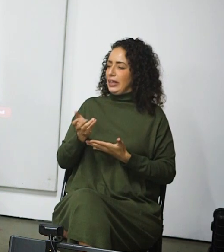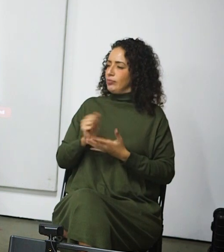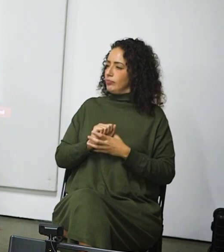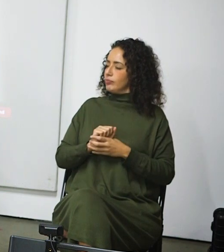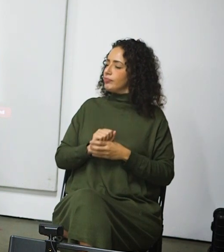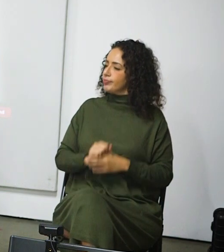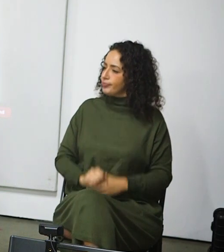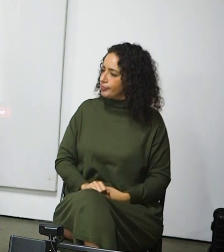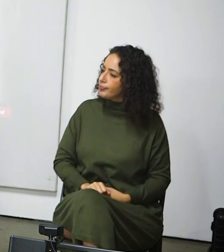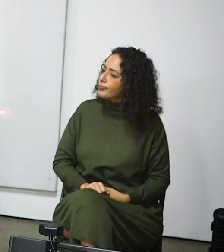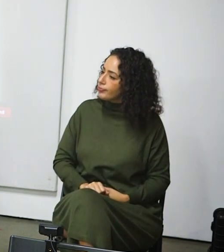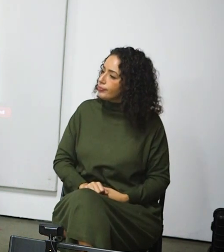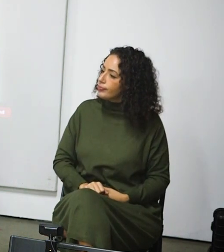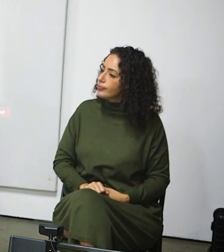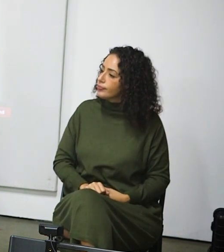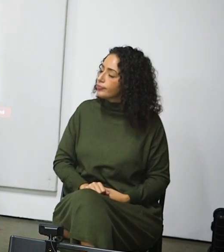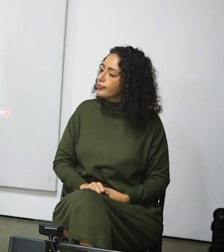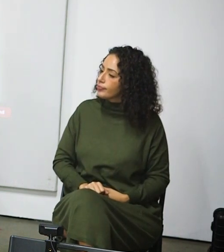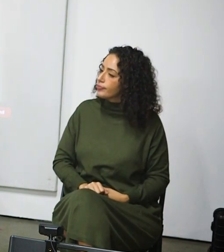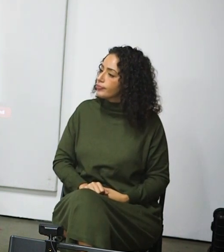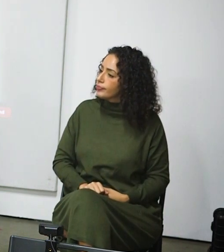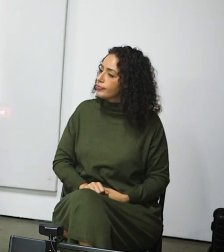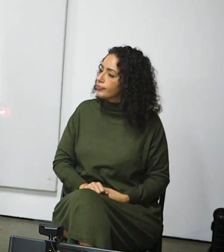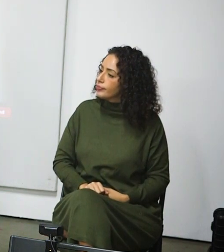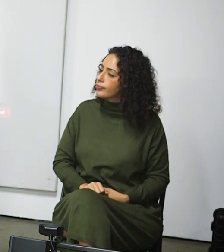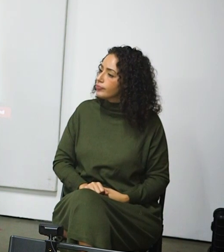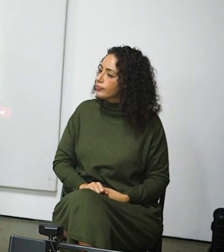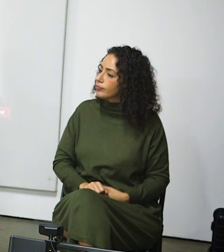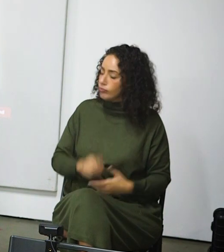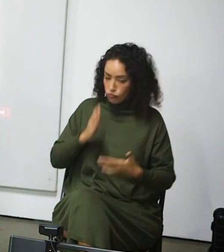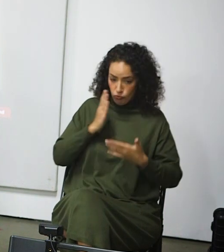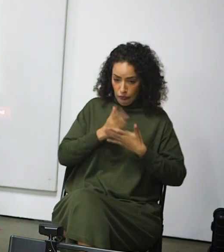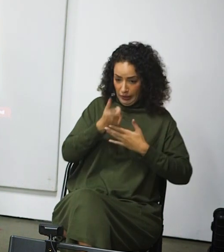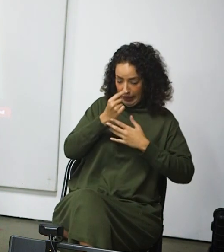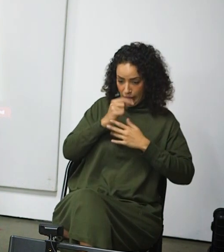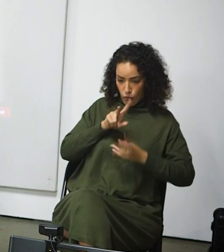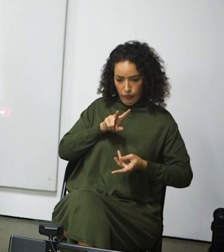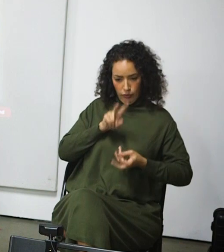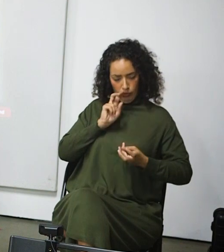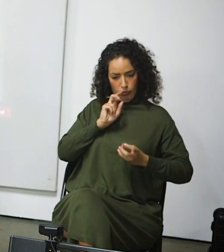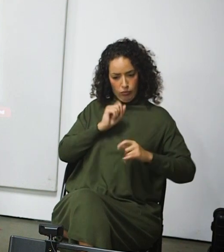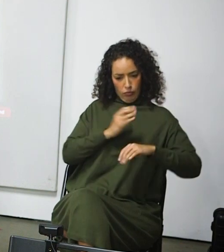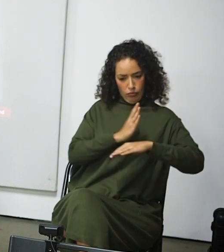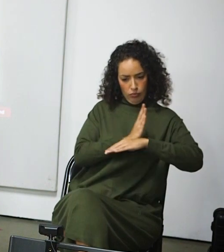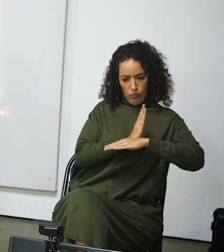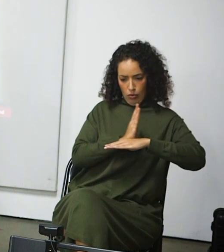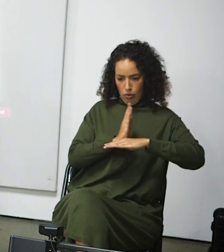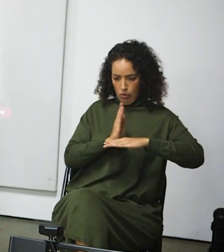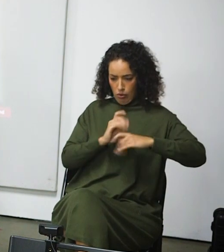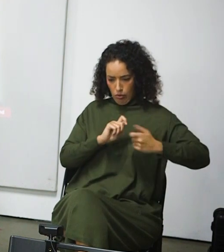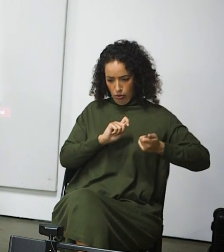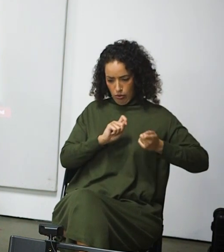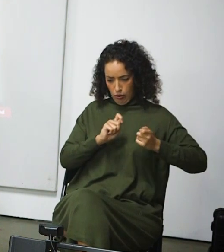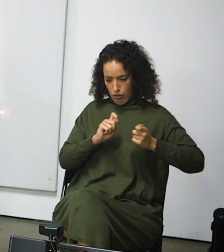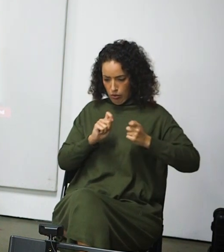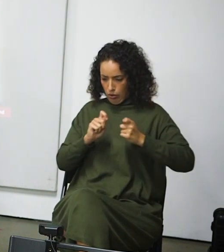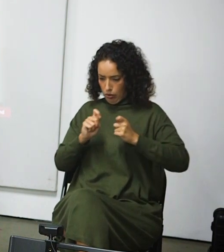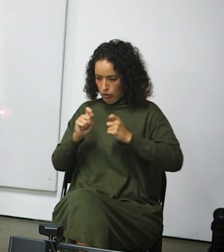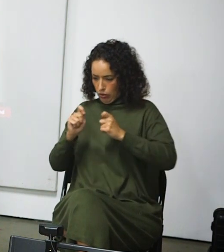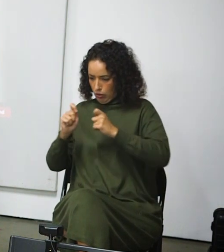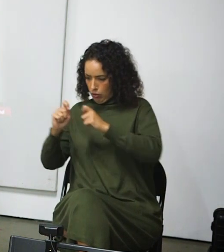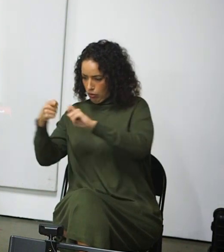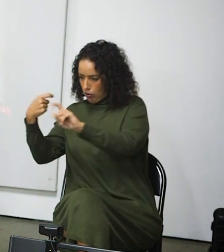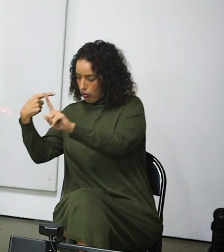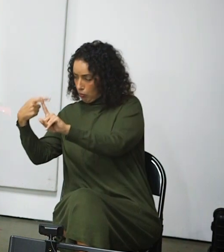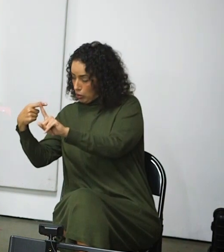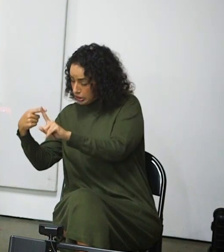yeah, I just thought, yeah, I'd see how things are sort of like changing in real time, sort of positively. Great, thank you. So yeah, the